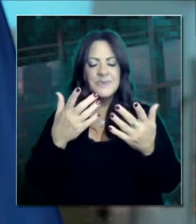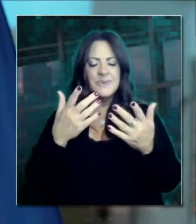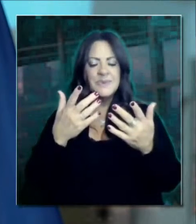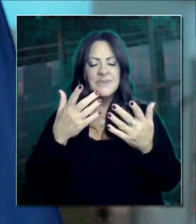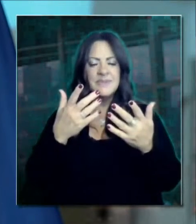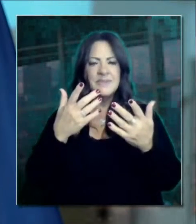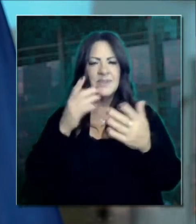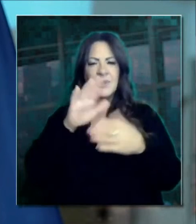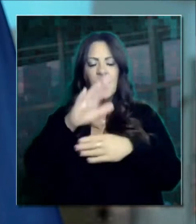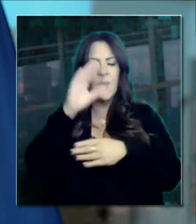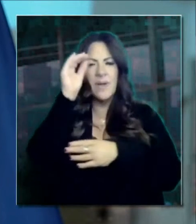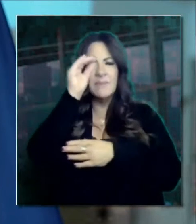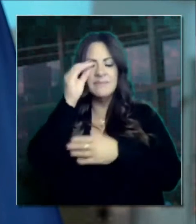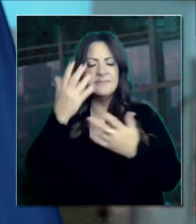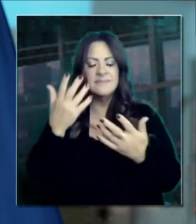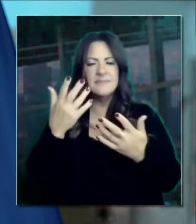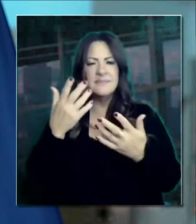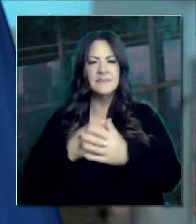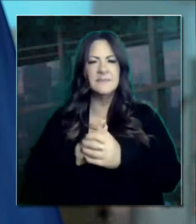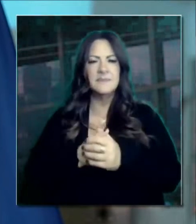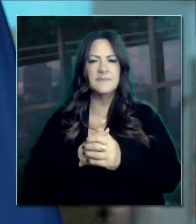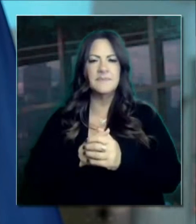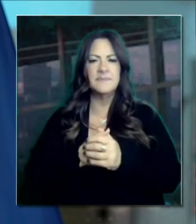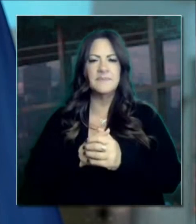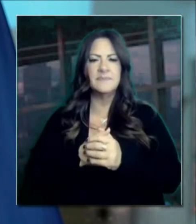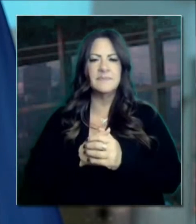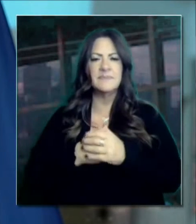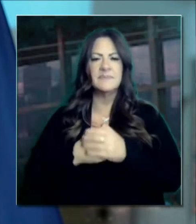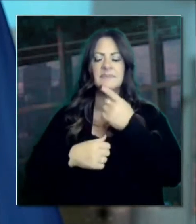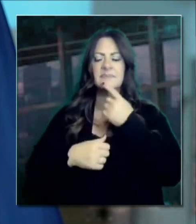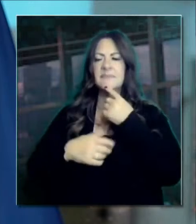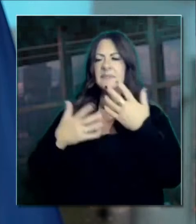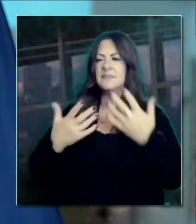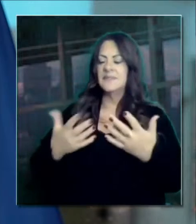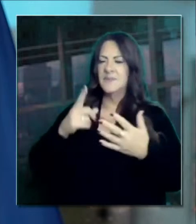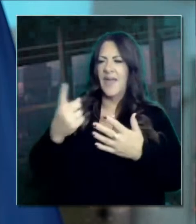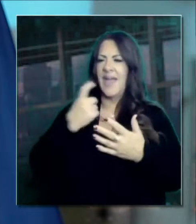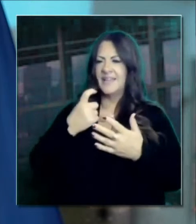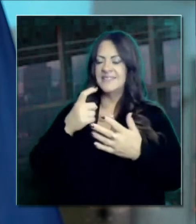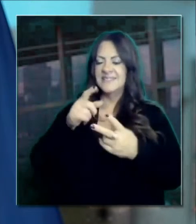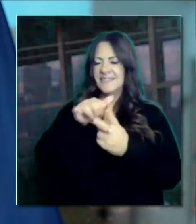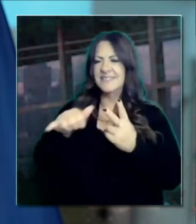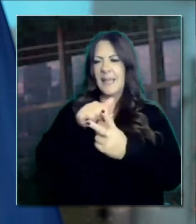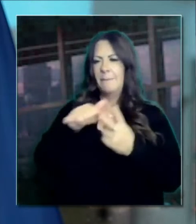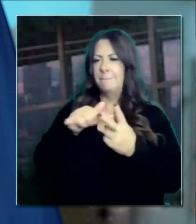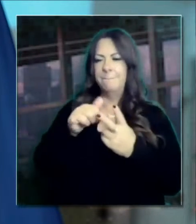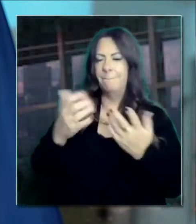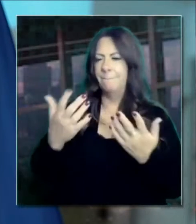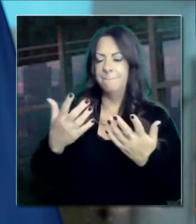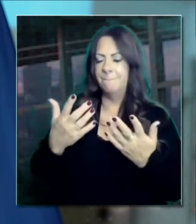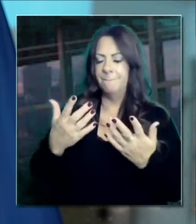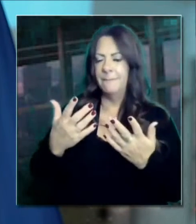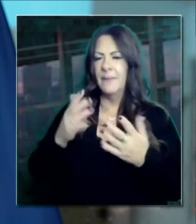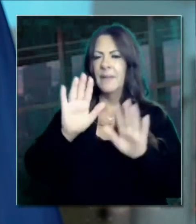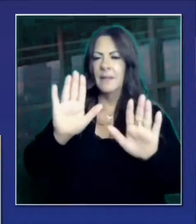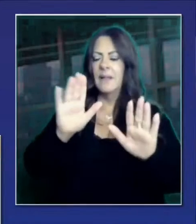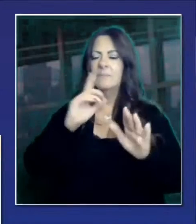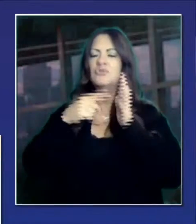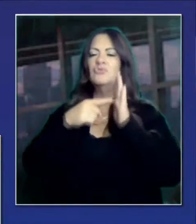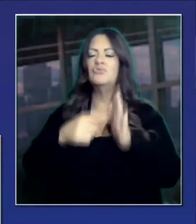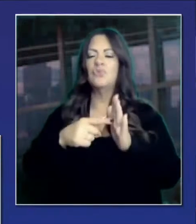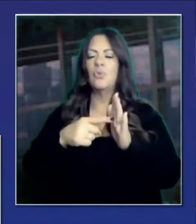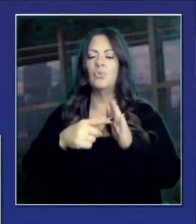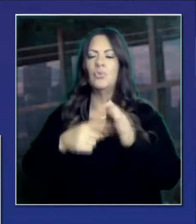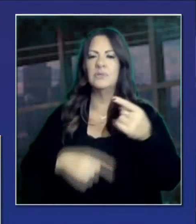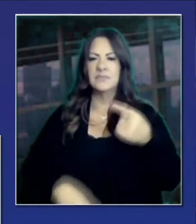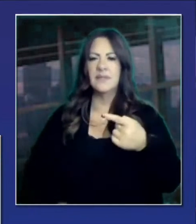in on that, I'd be most appreciative. Thank you. One question answers the other begs the question. Forgive me, but let me just go to a slide here just on the first